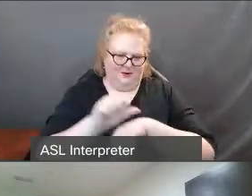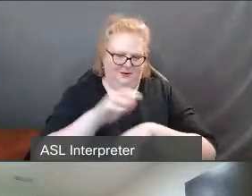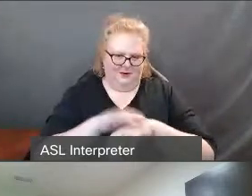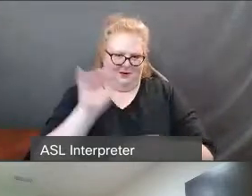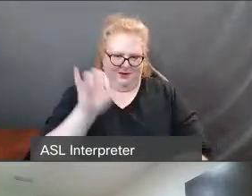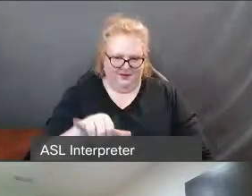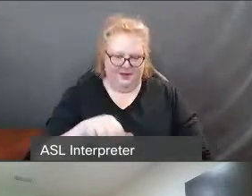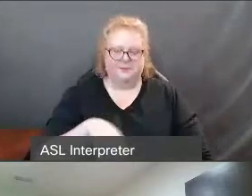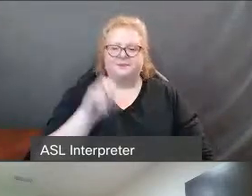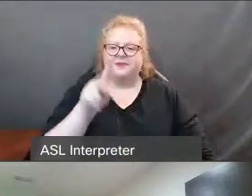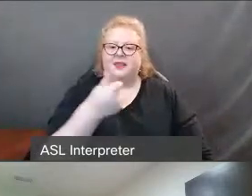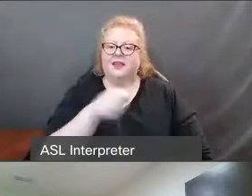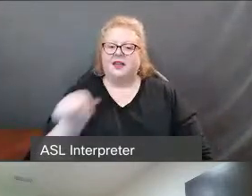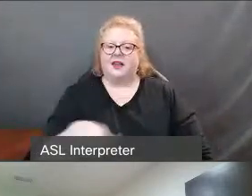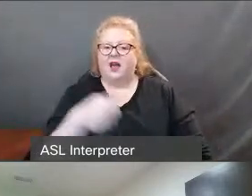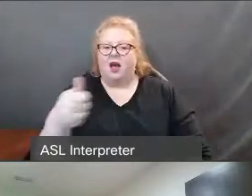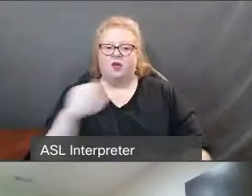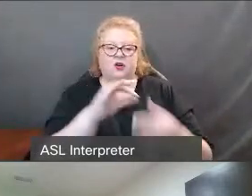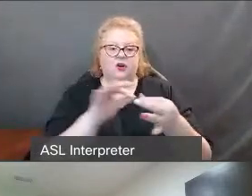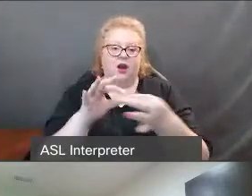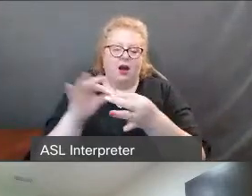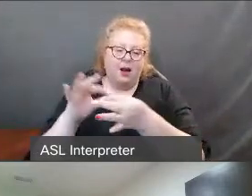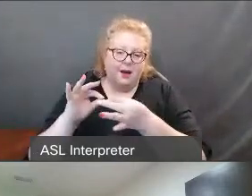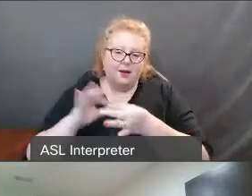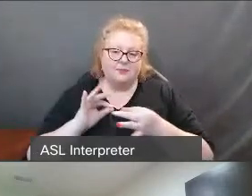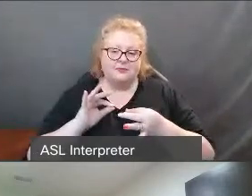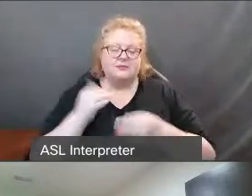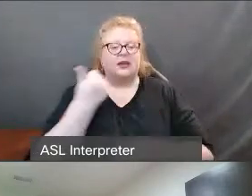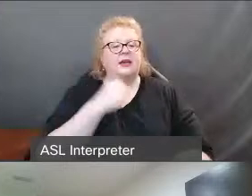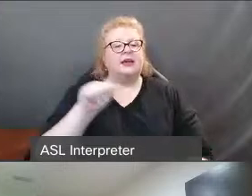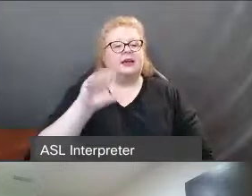Okay, any other comments? All right, any